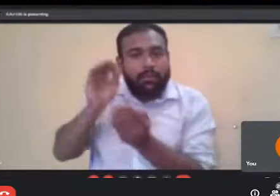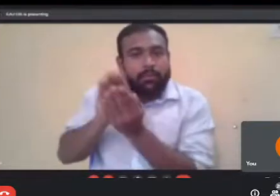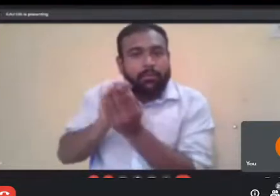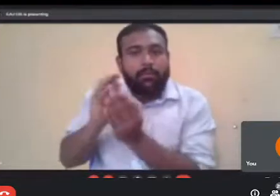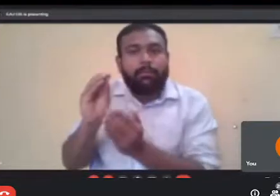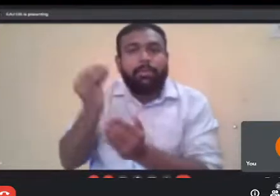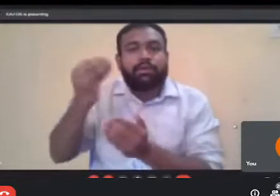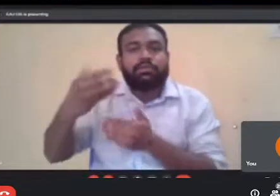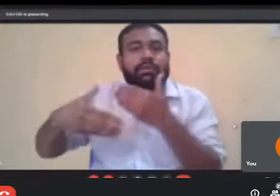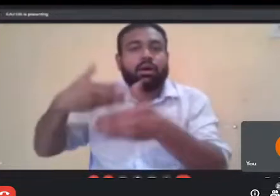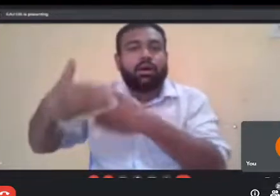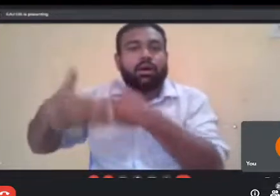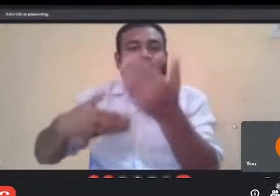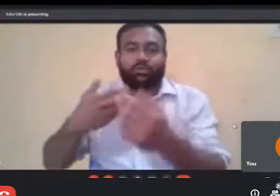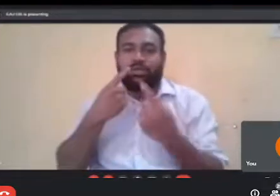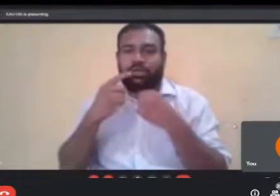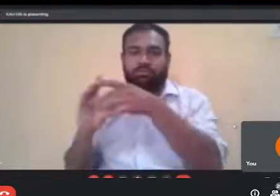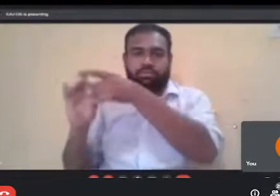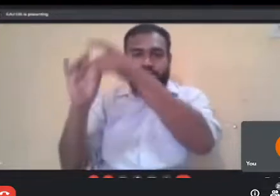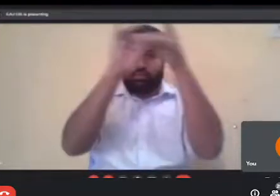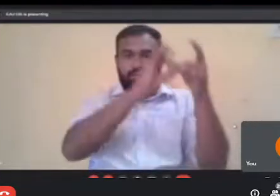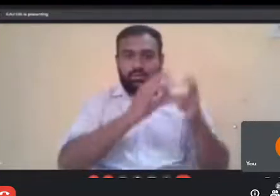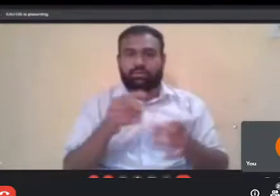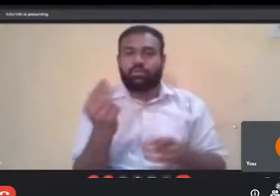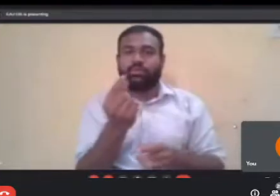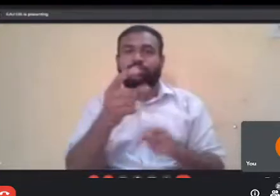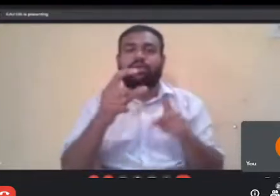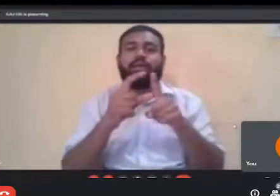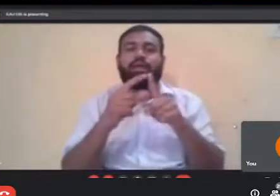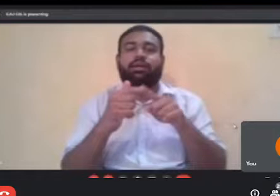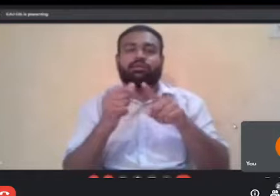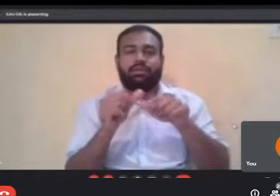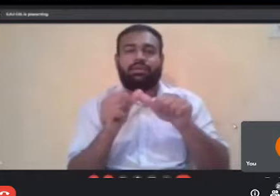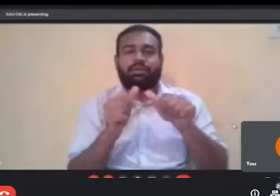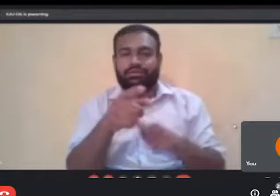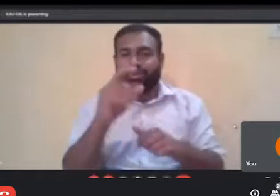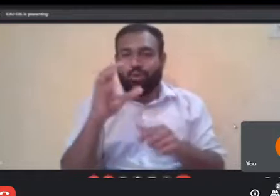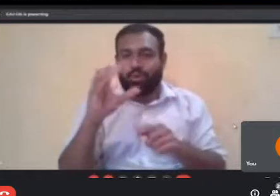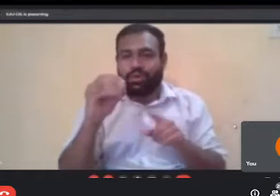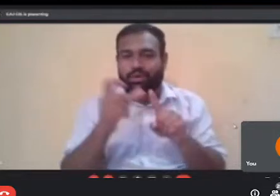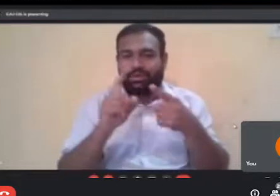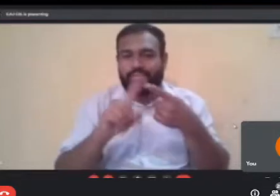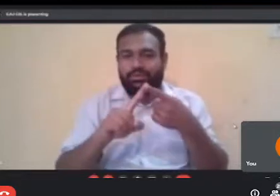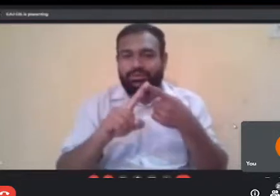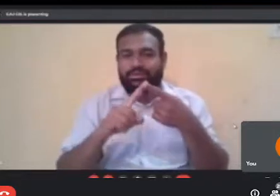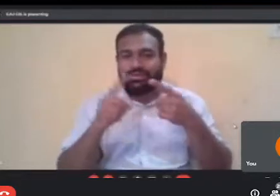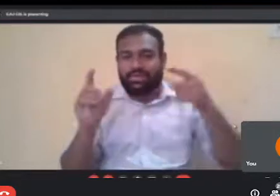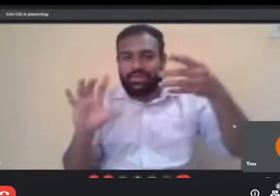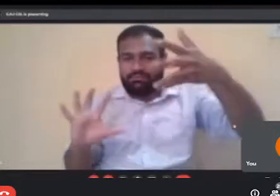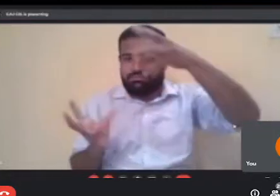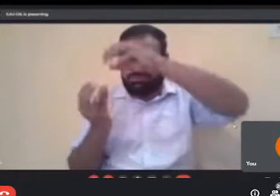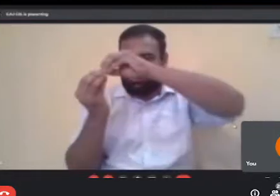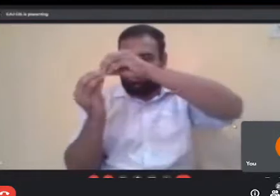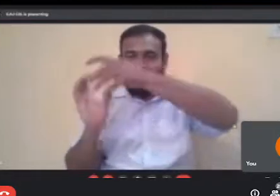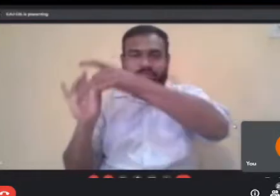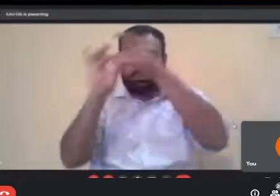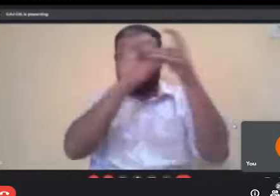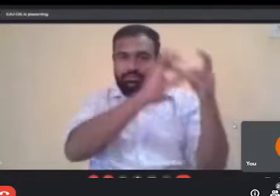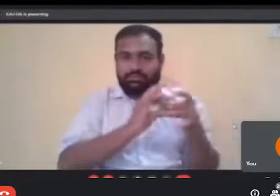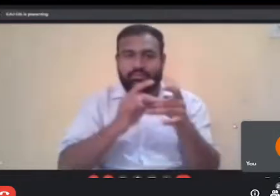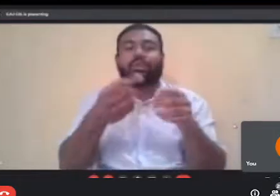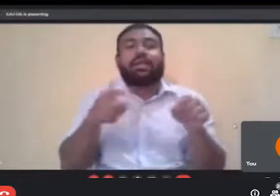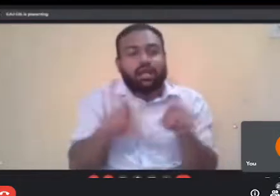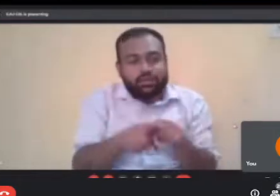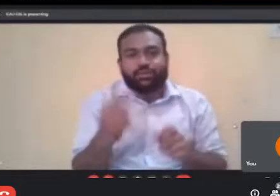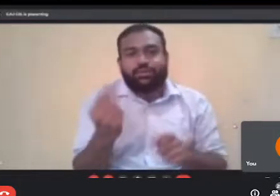and the memories, and the remember we have to talk every unity, the data which we have talked about, the code which we have talked about, is